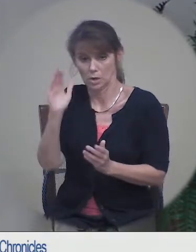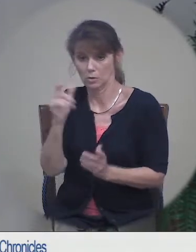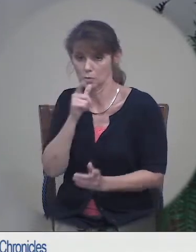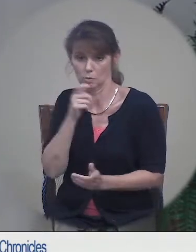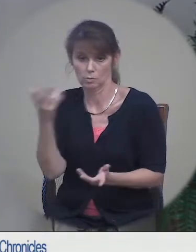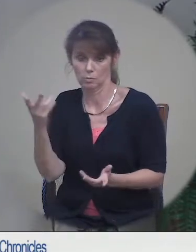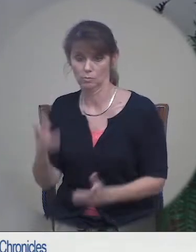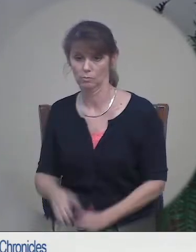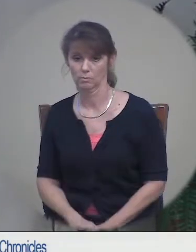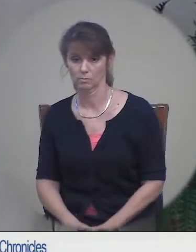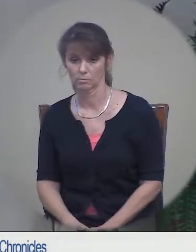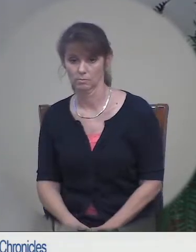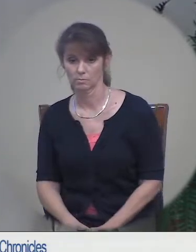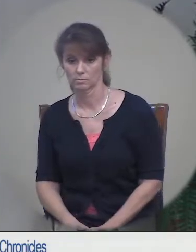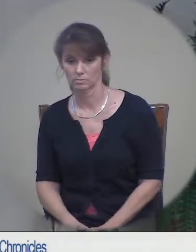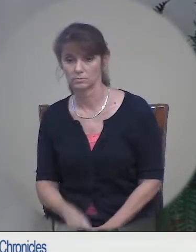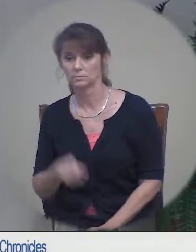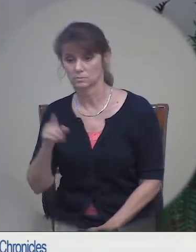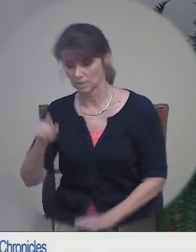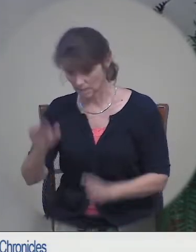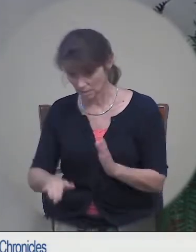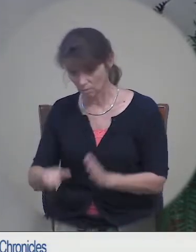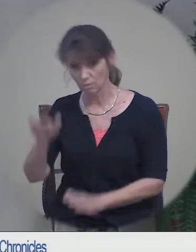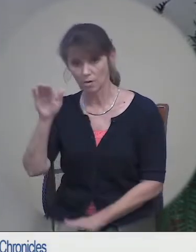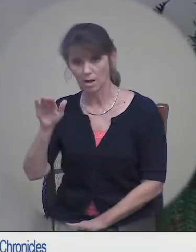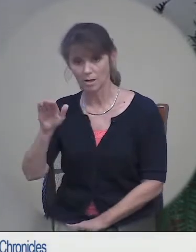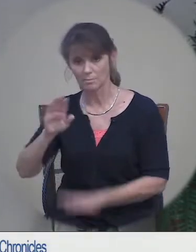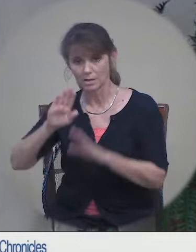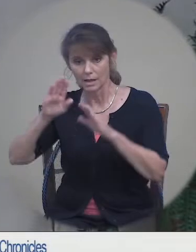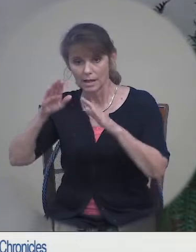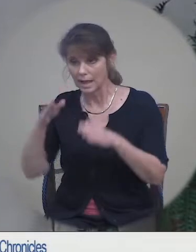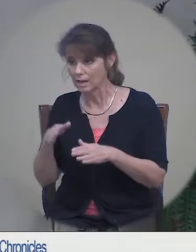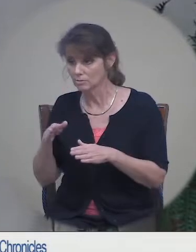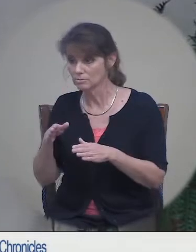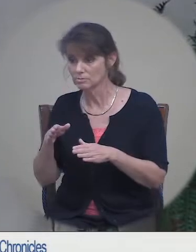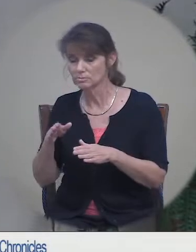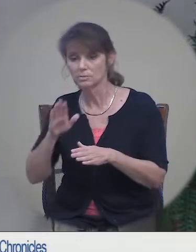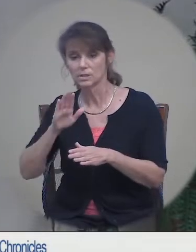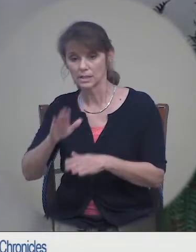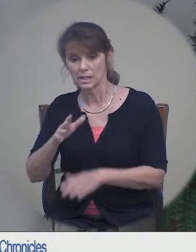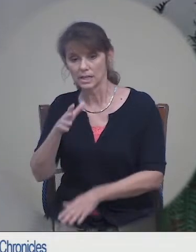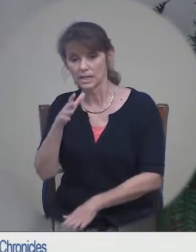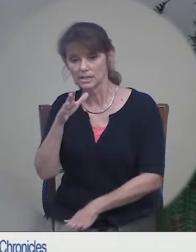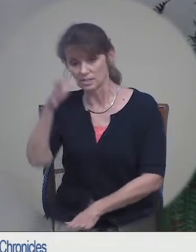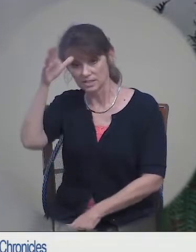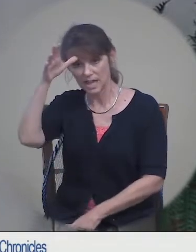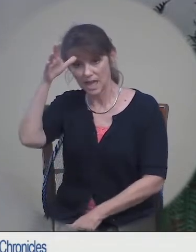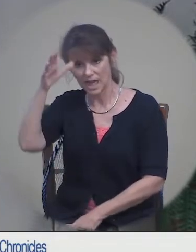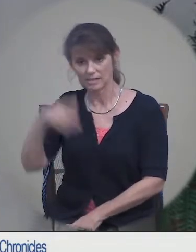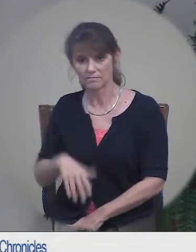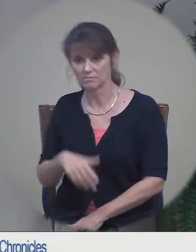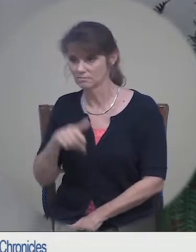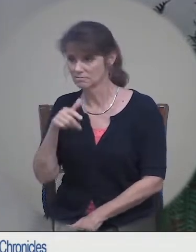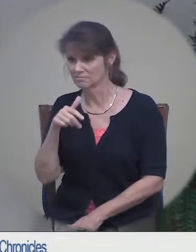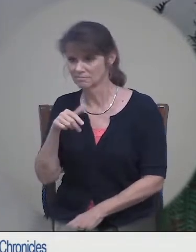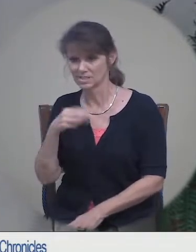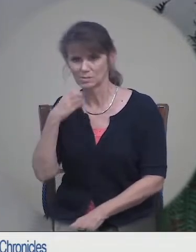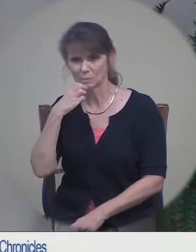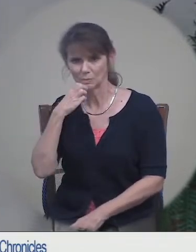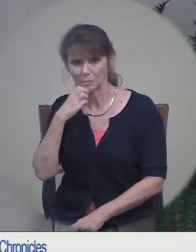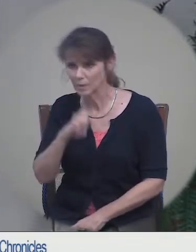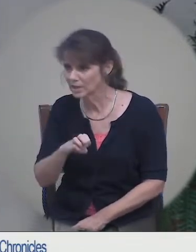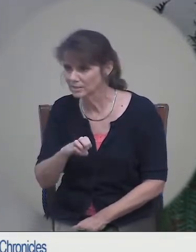closely linked to him. Furthermore, he grew up in a household. At least his father Ahaz was extremely antagonistic or wicked